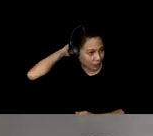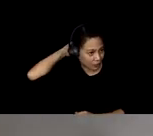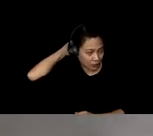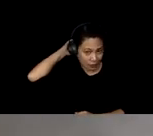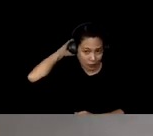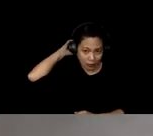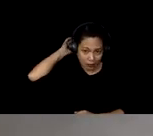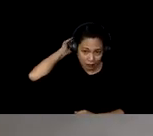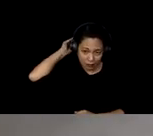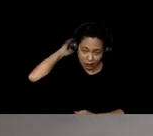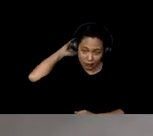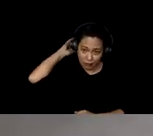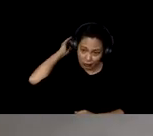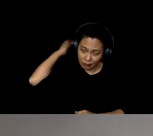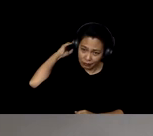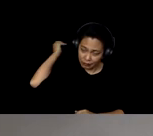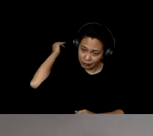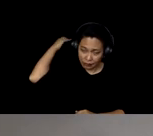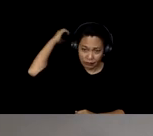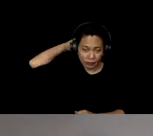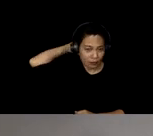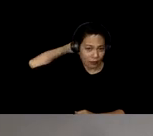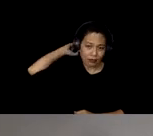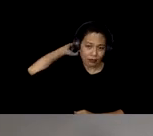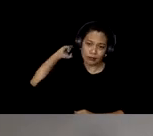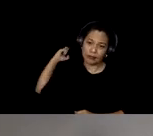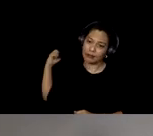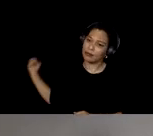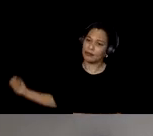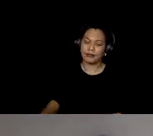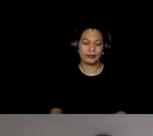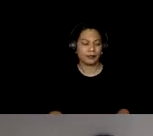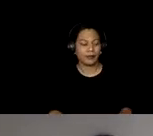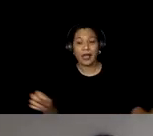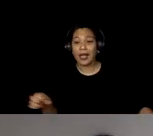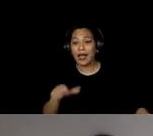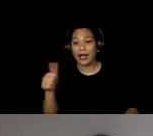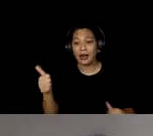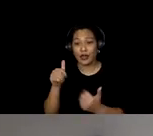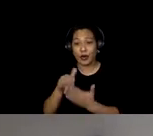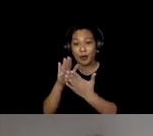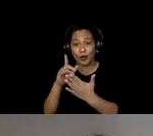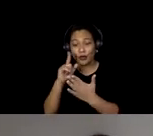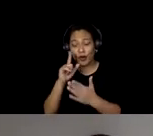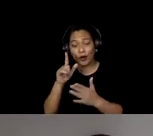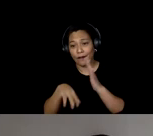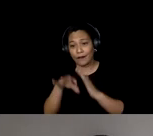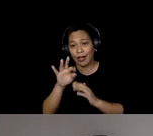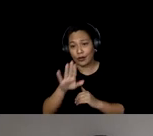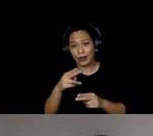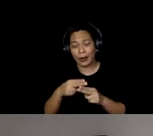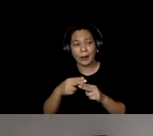So moving on to another way of getting discovered, that's not necessarily SEO, but social